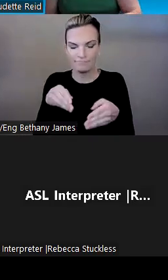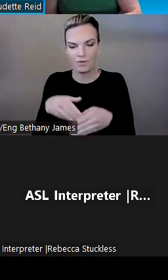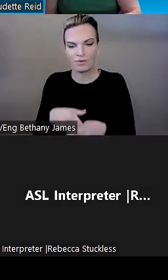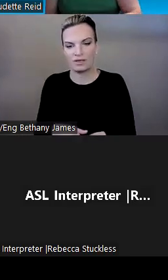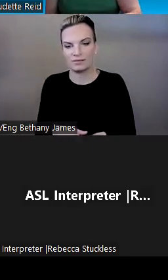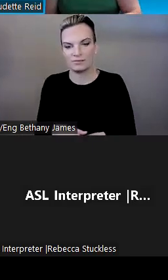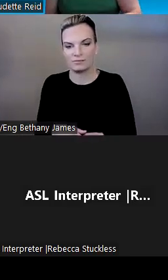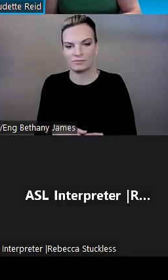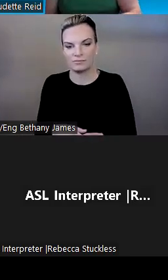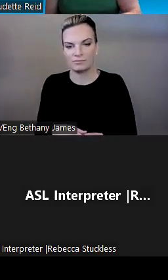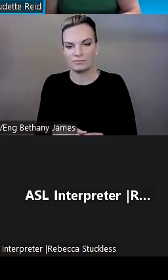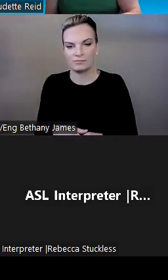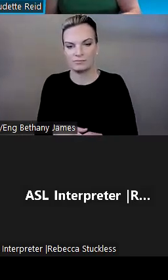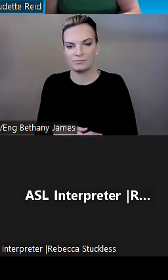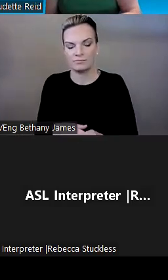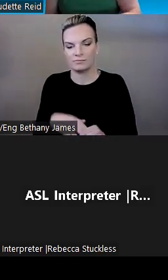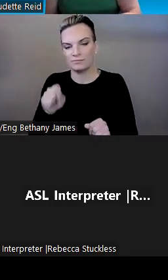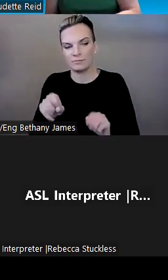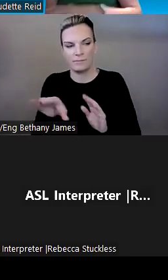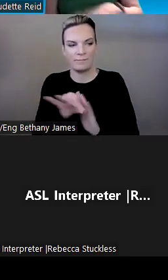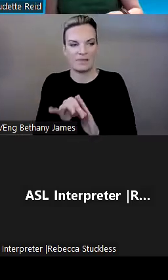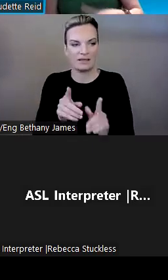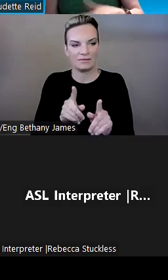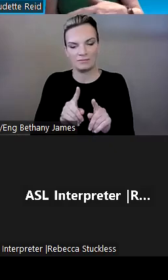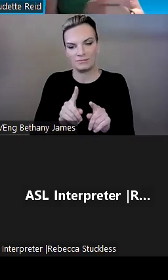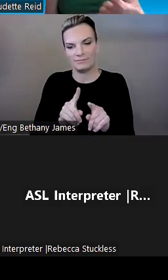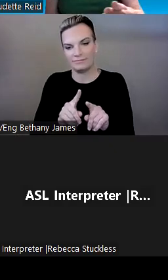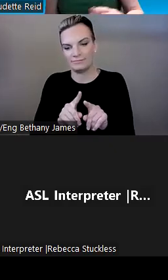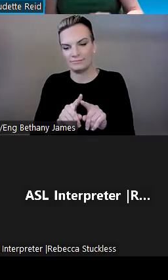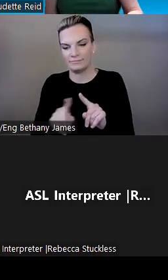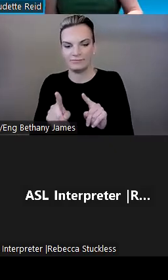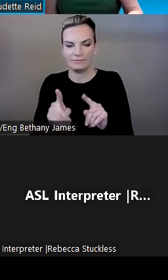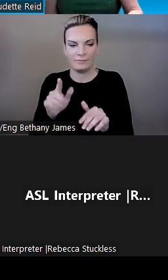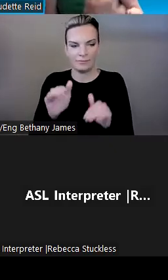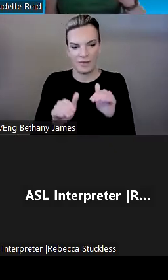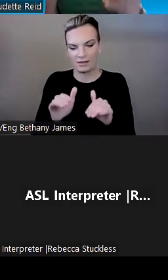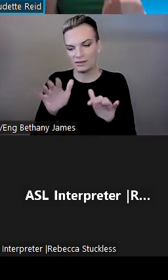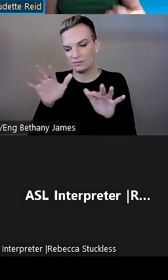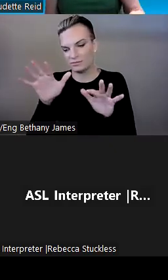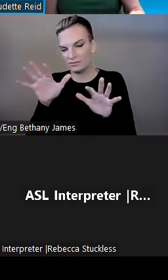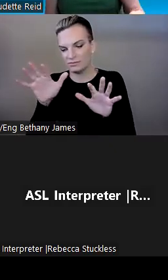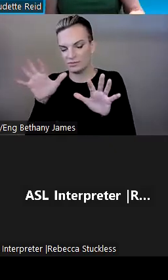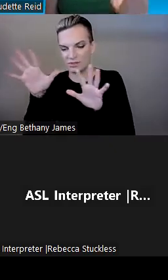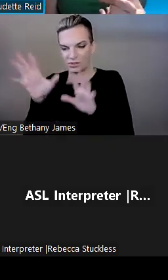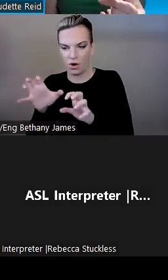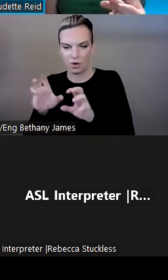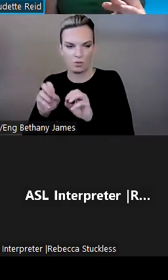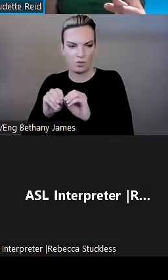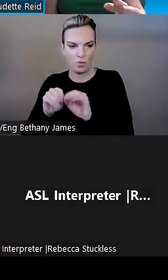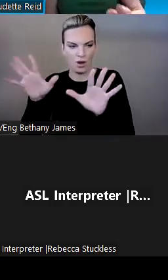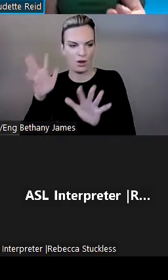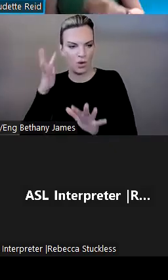and you can choose different kinds of balanced, bright or dark noises, and have